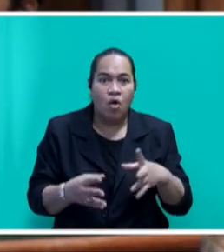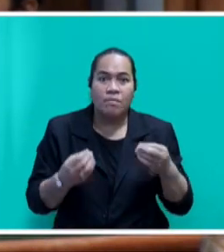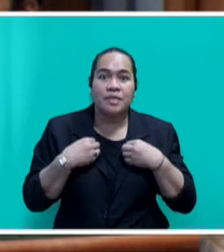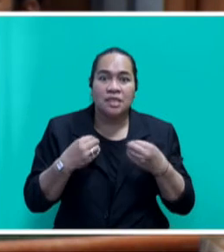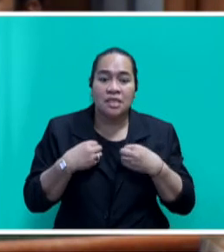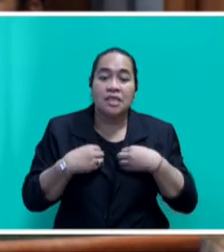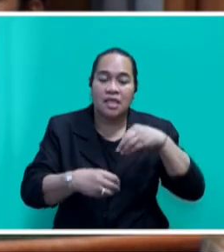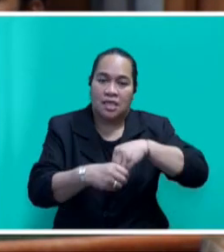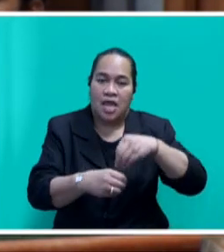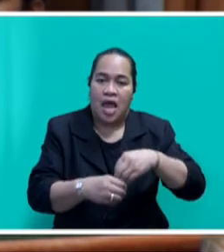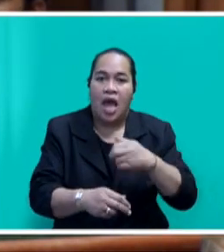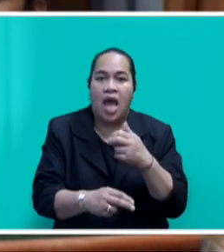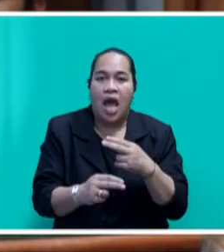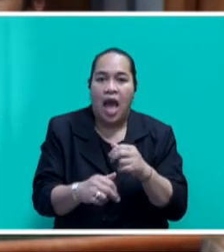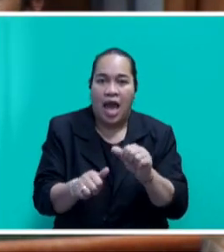sector.